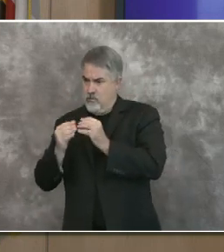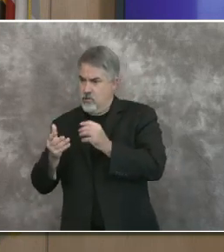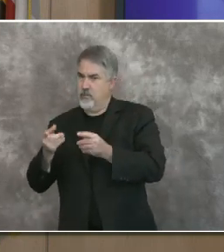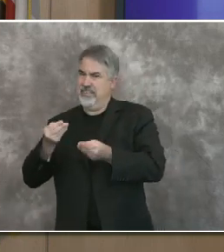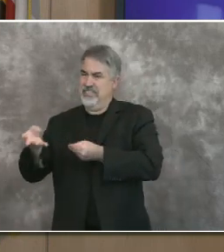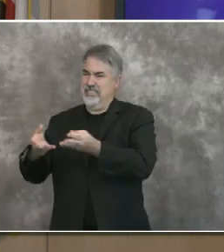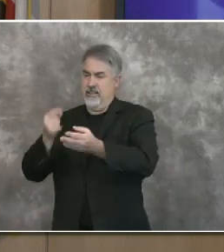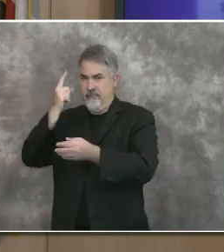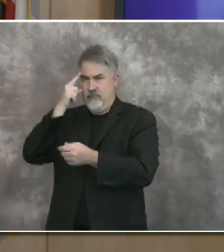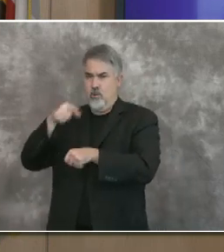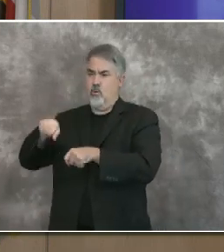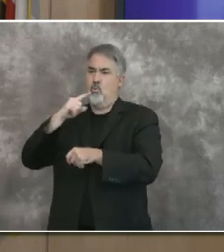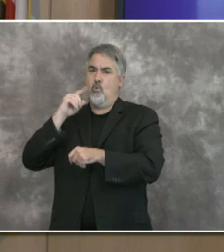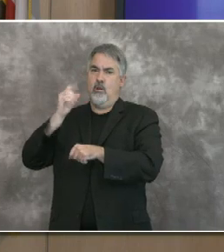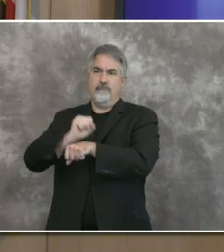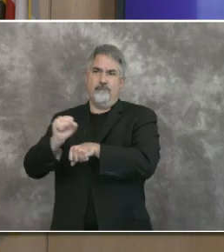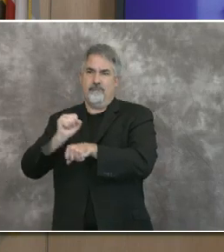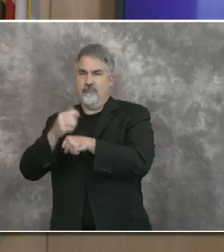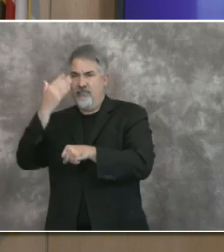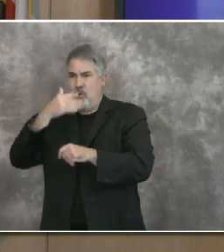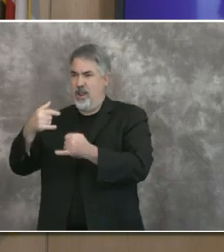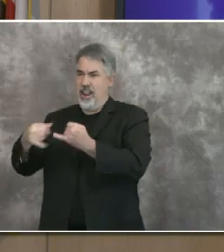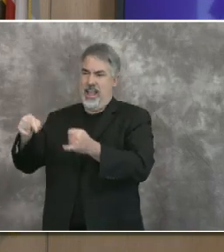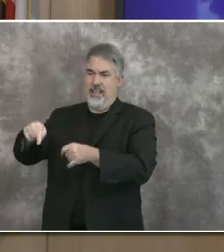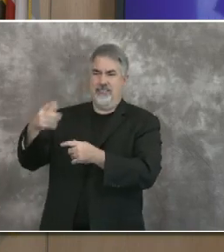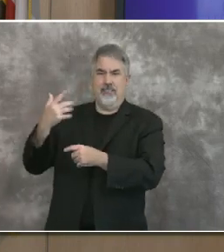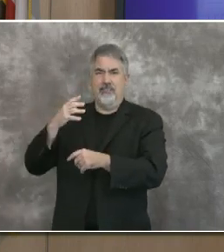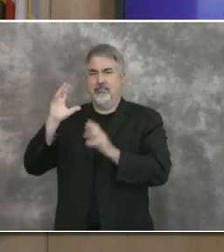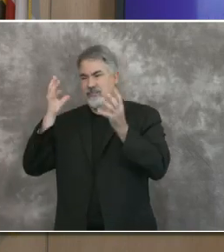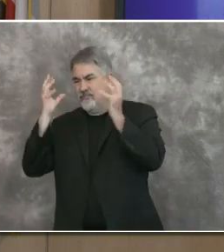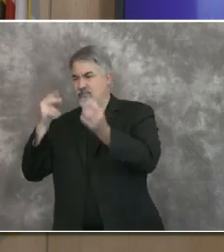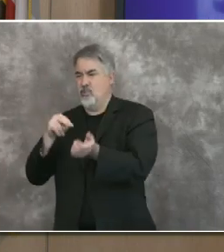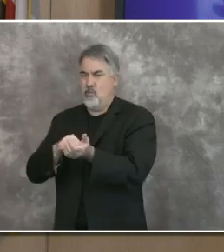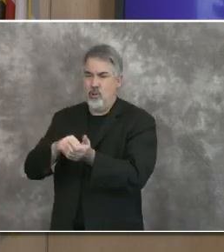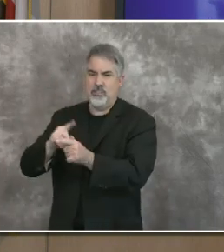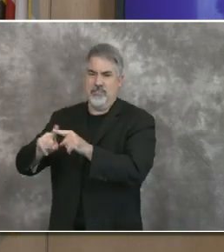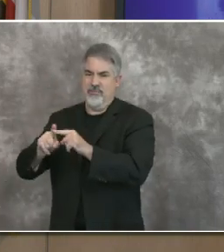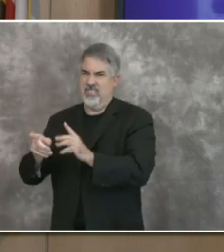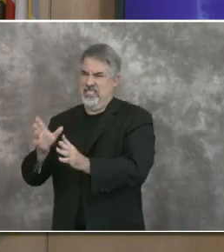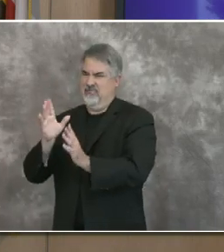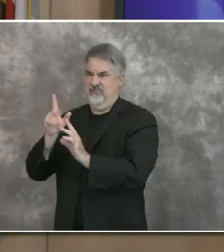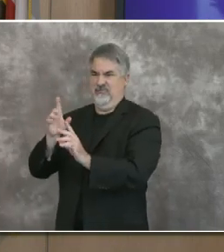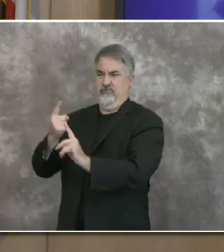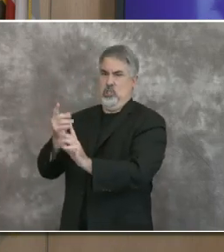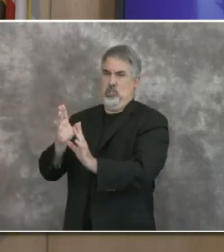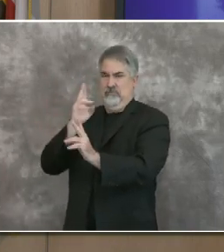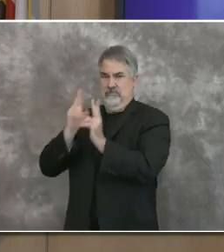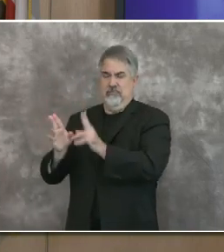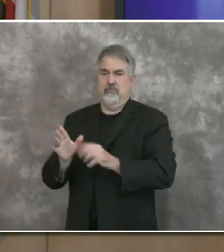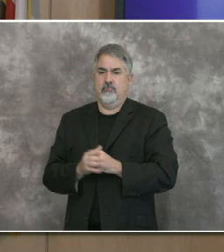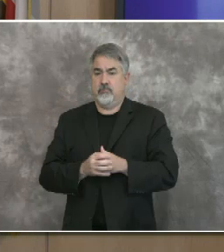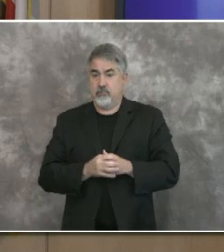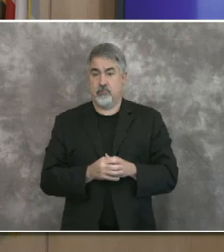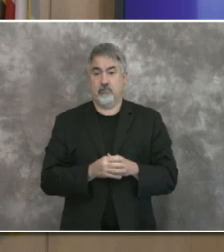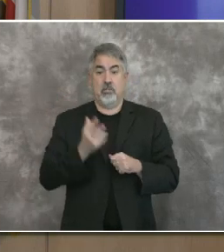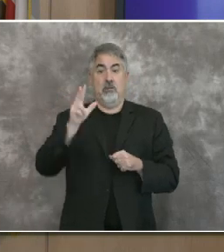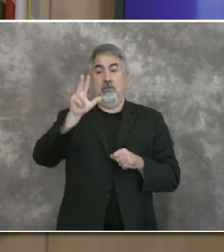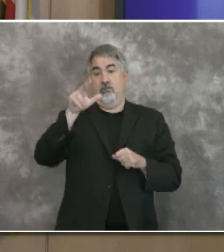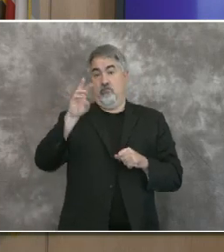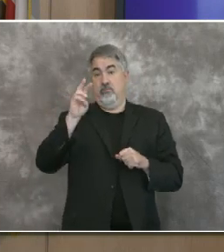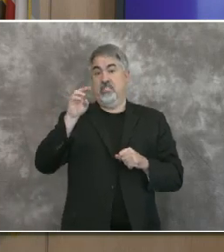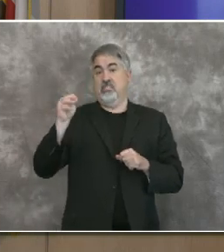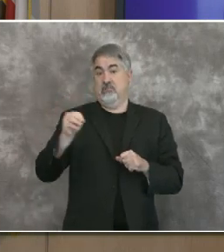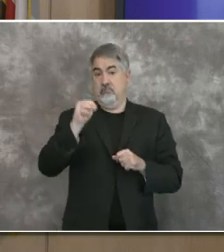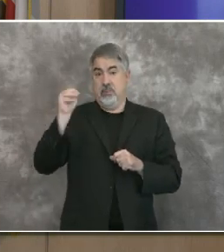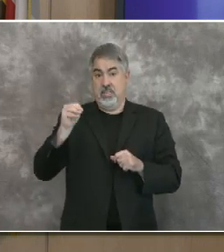workers, our nurses, our first responders have the protections that we need. I believe we are now up over 3.6 million individual items